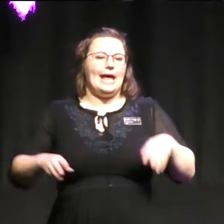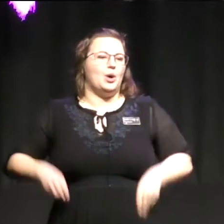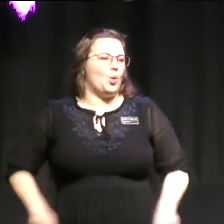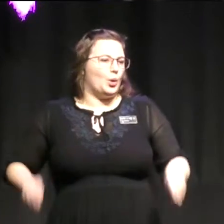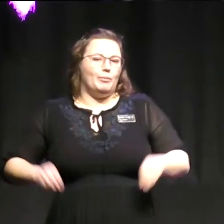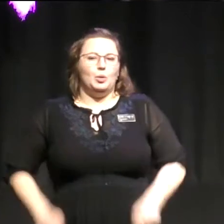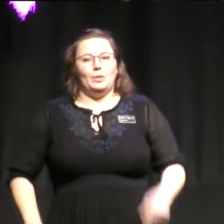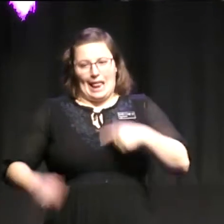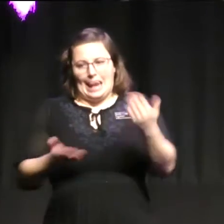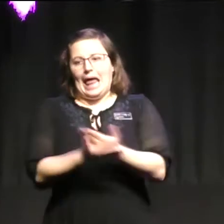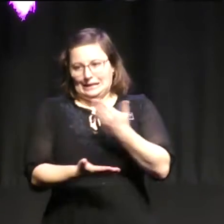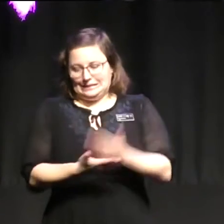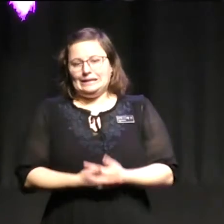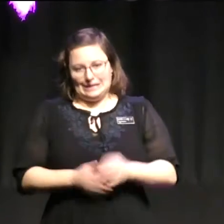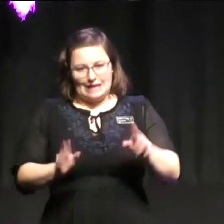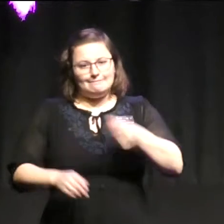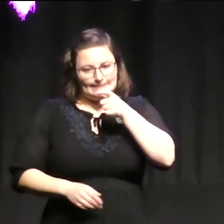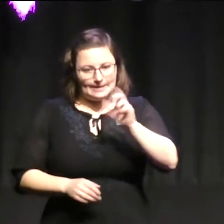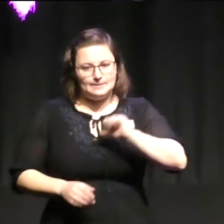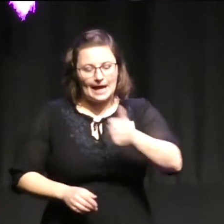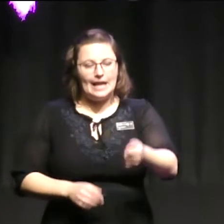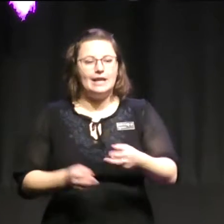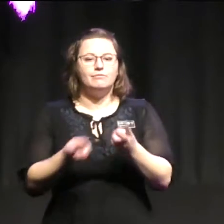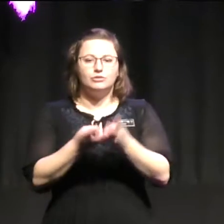and therefore they have